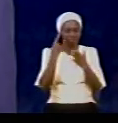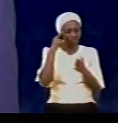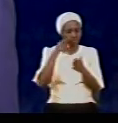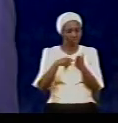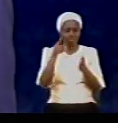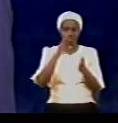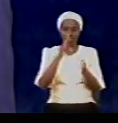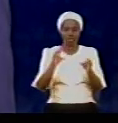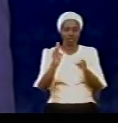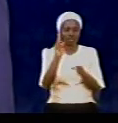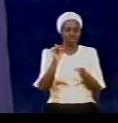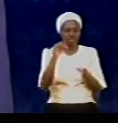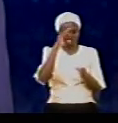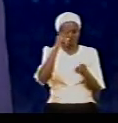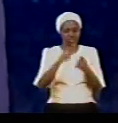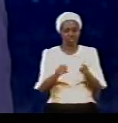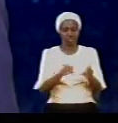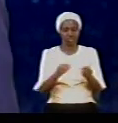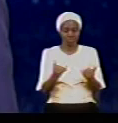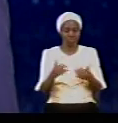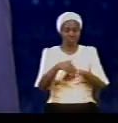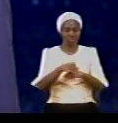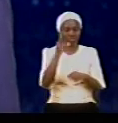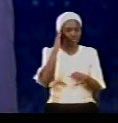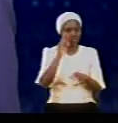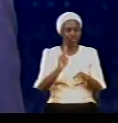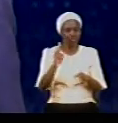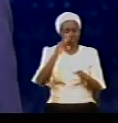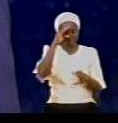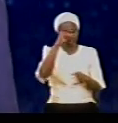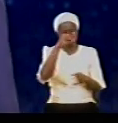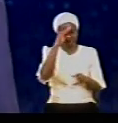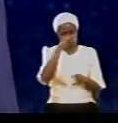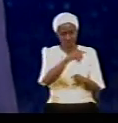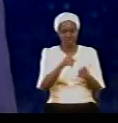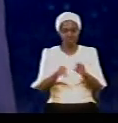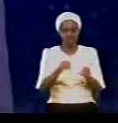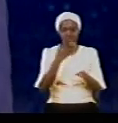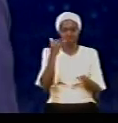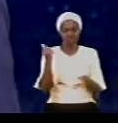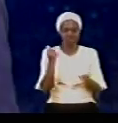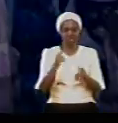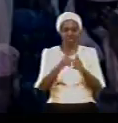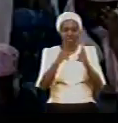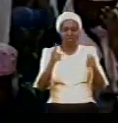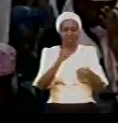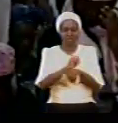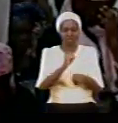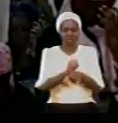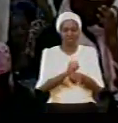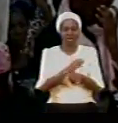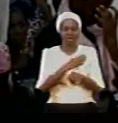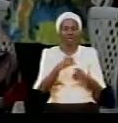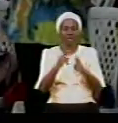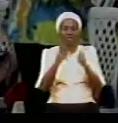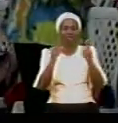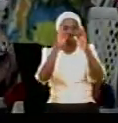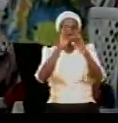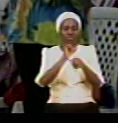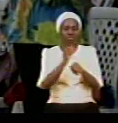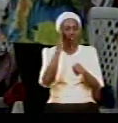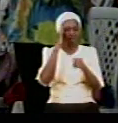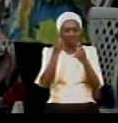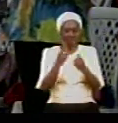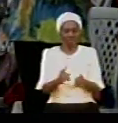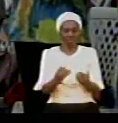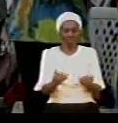greater wonders, compound miracles will take place tonight in Jesus' name. Thank you, Lord, for hearing